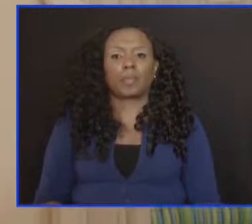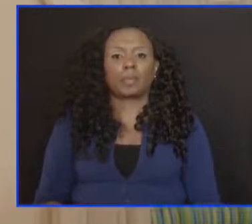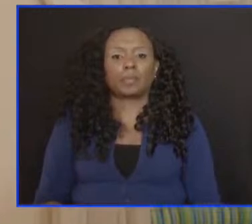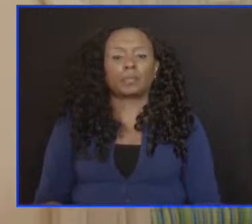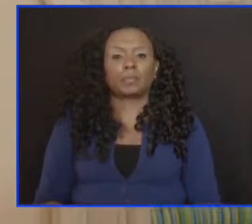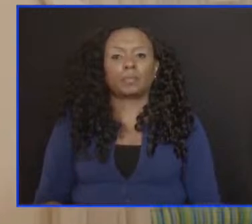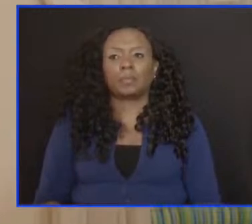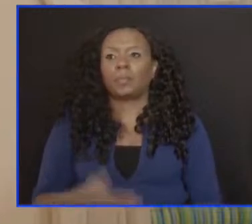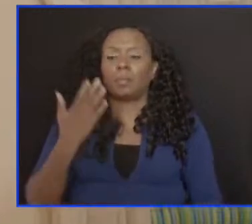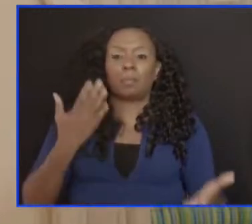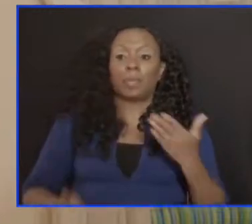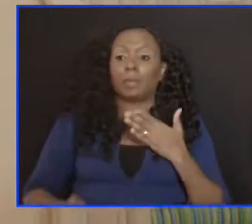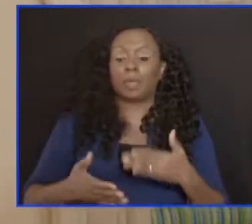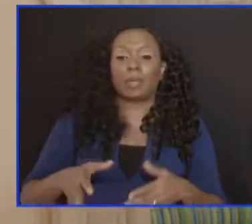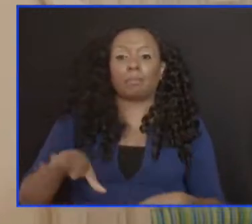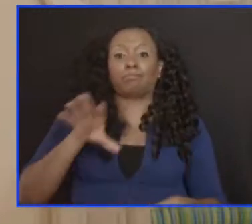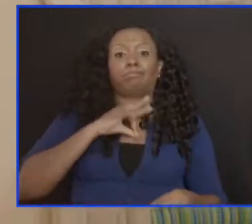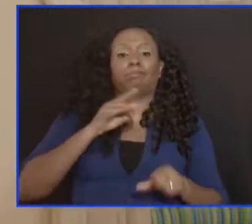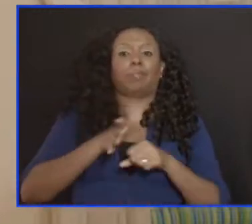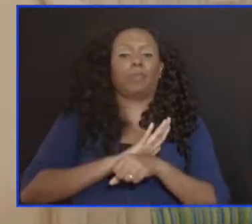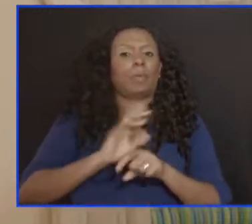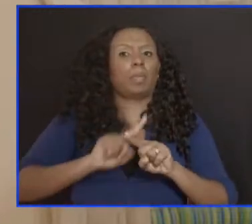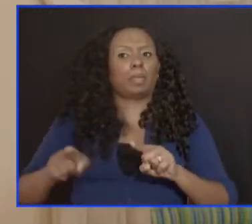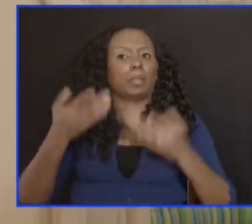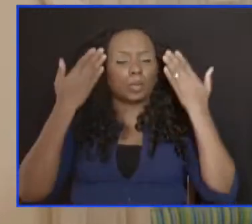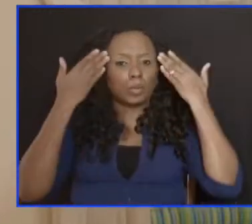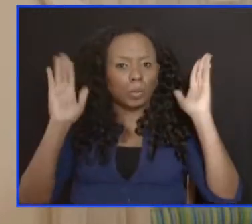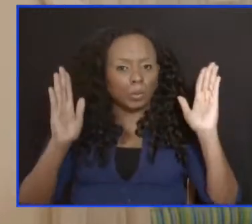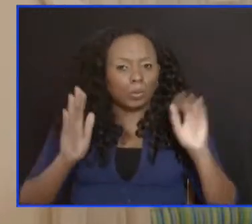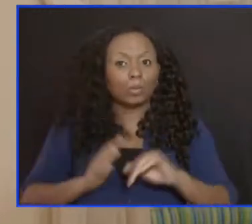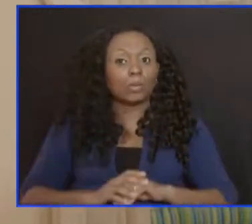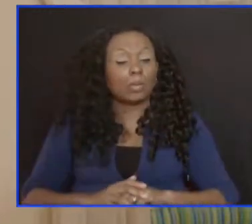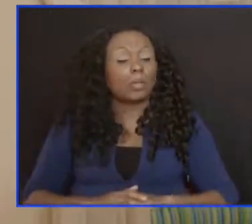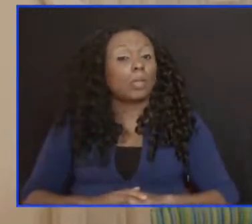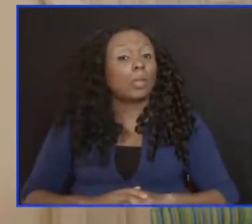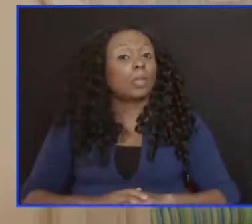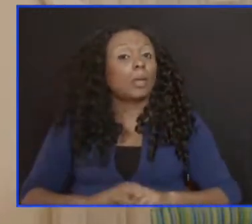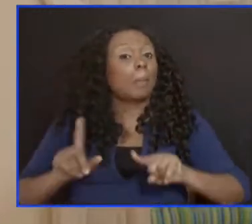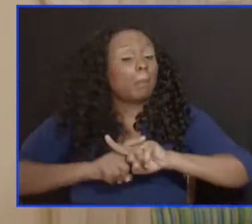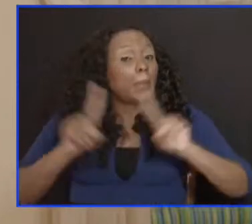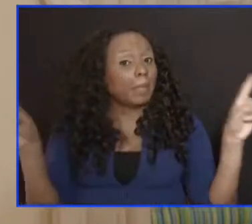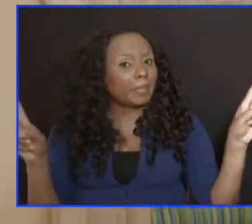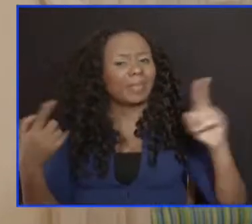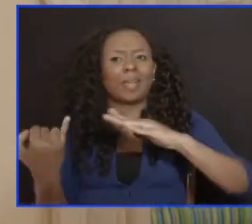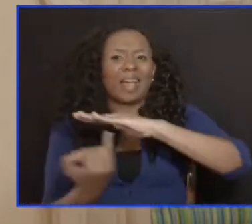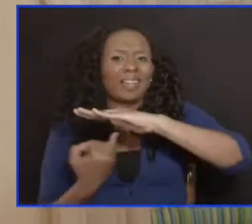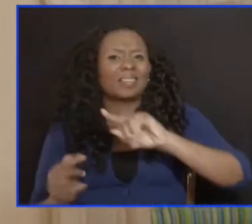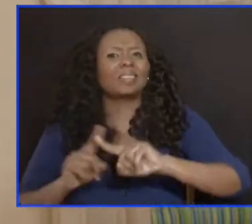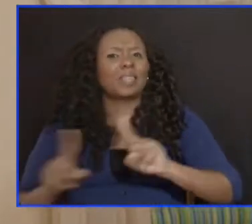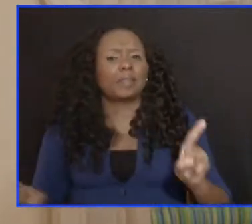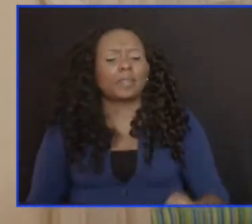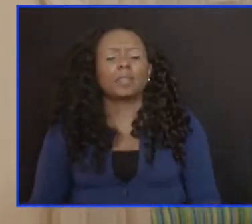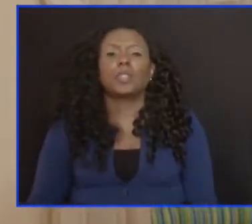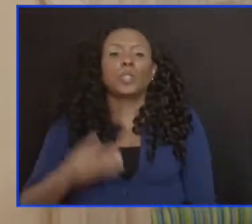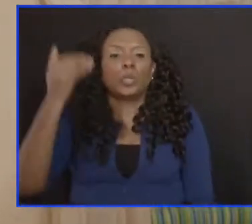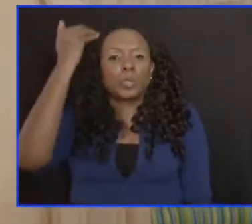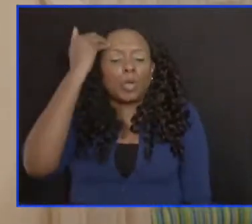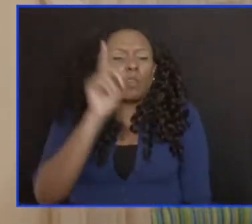with it and we just don't know at this particular point in time. Isolation, however, is when we know of someone who